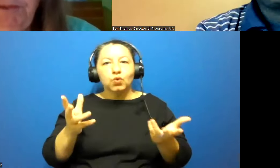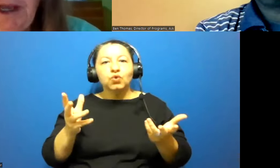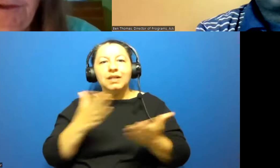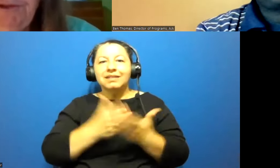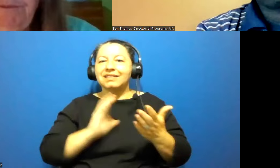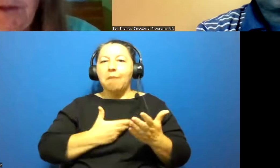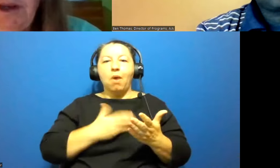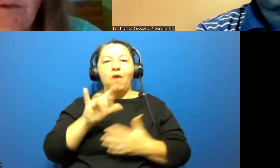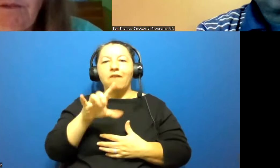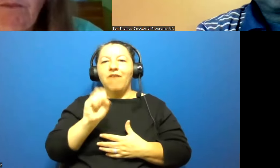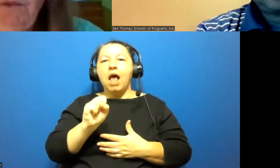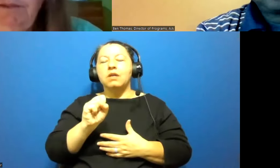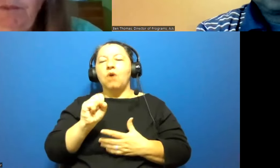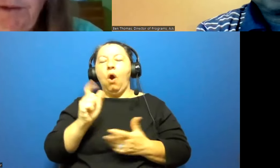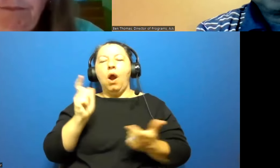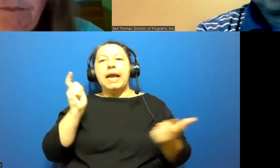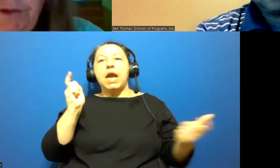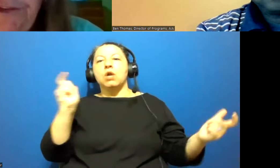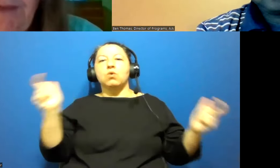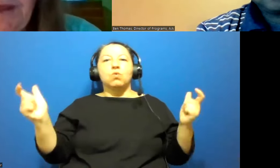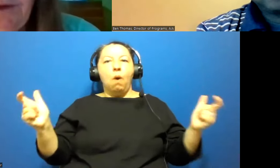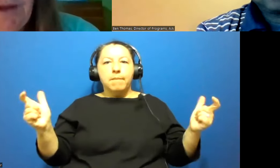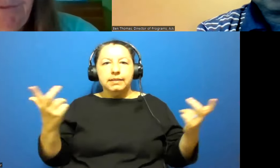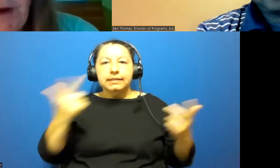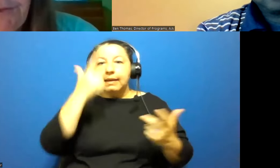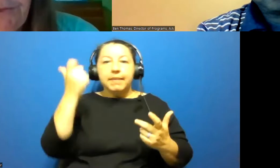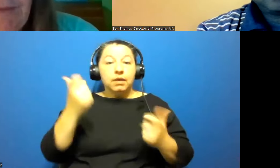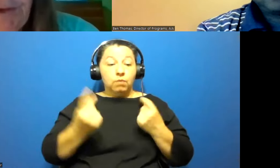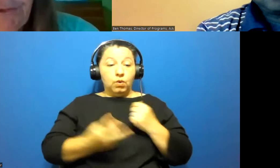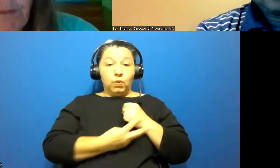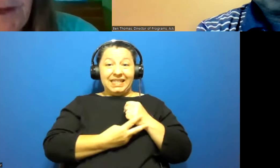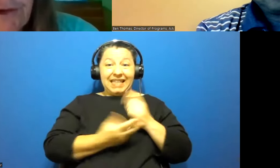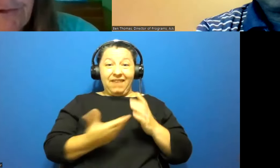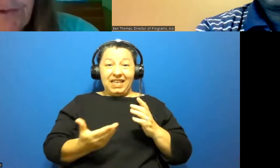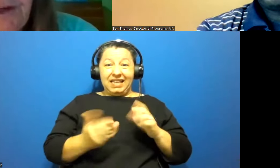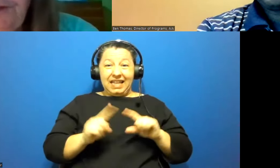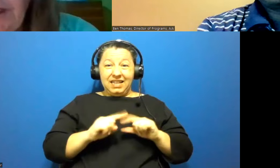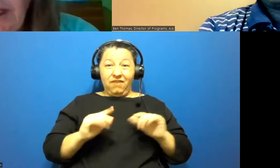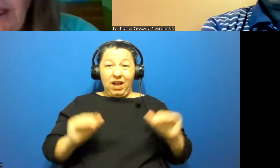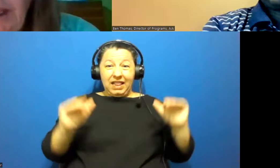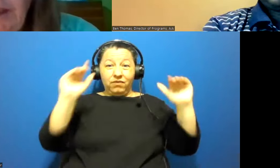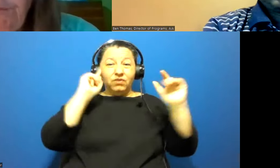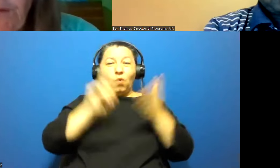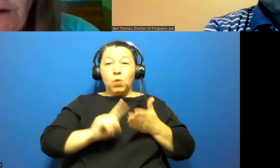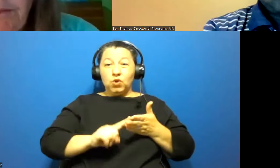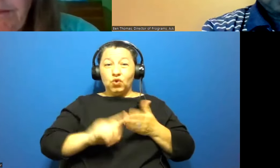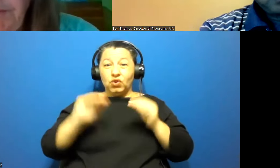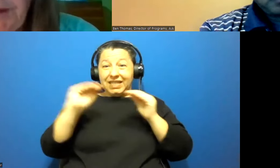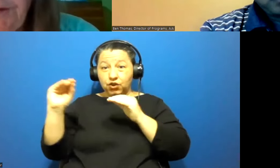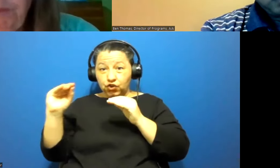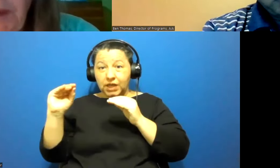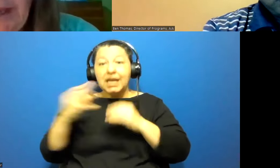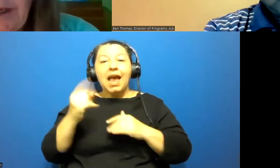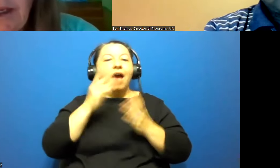enormous because of we save things at various levels for research, for teaching, and for